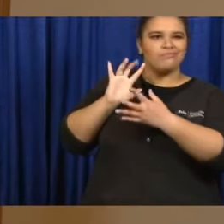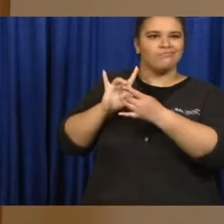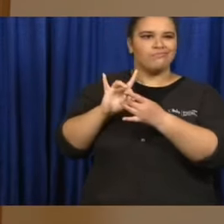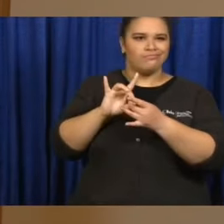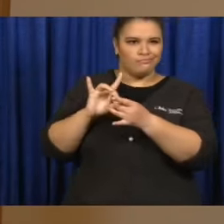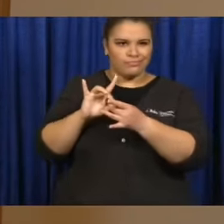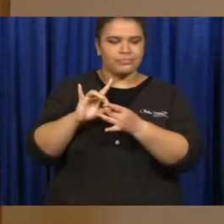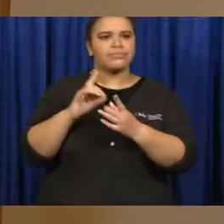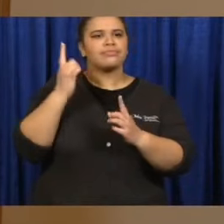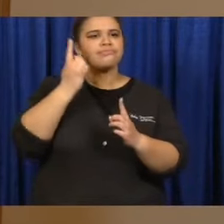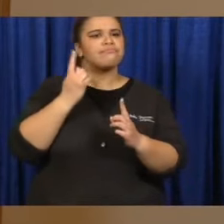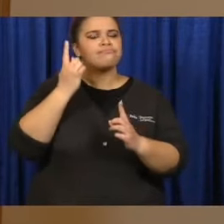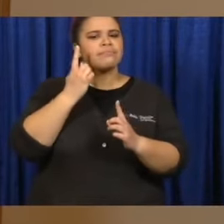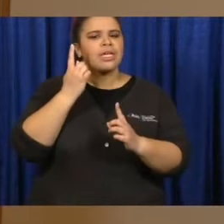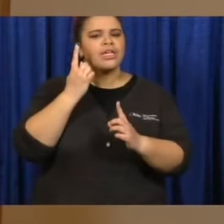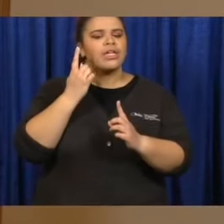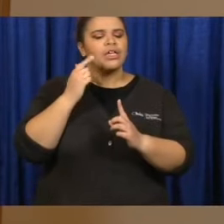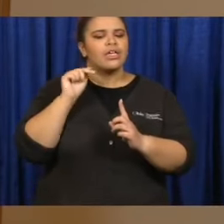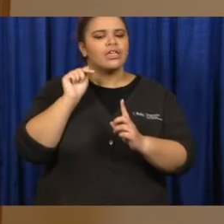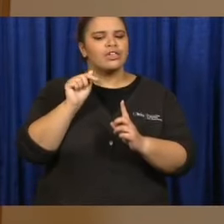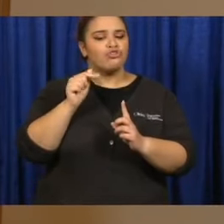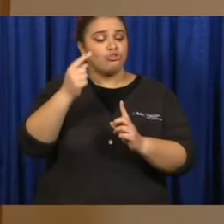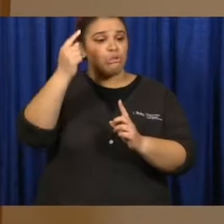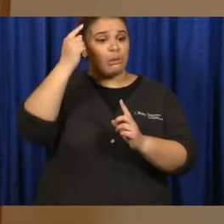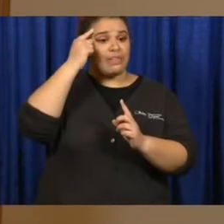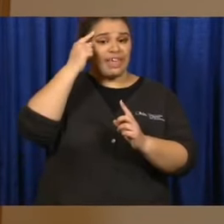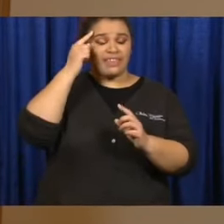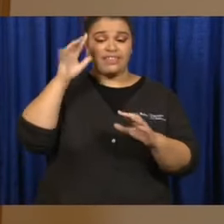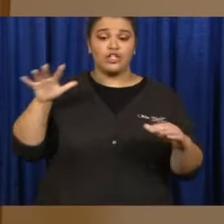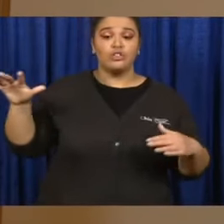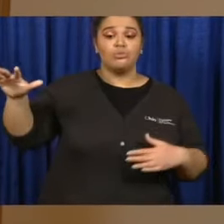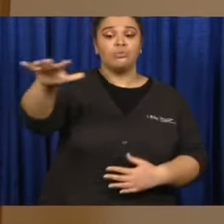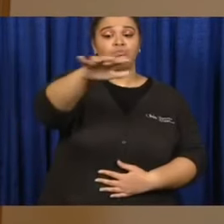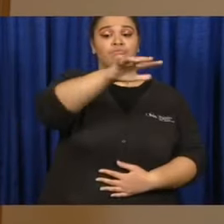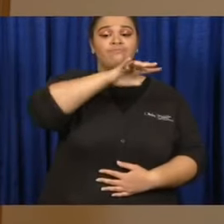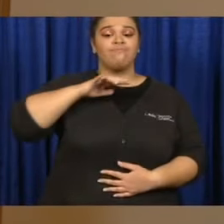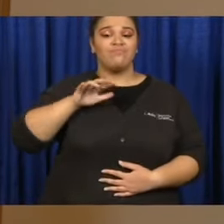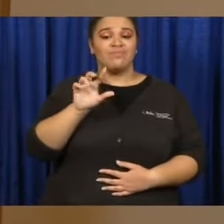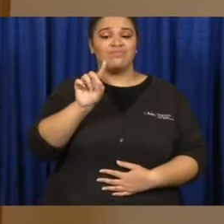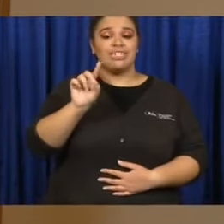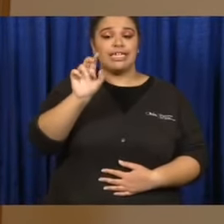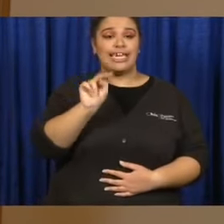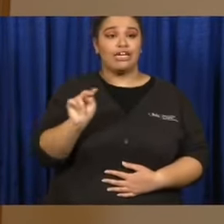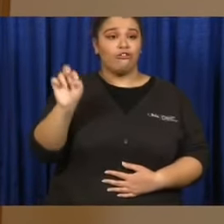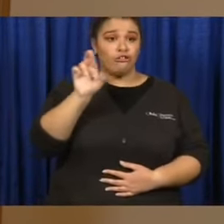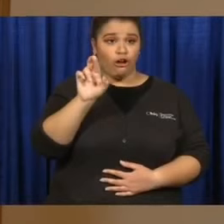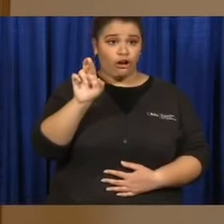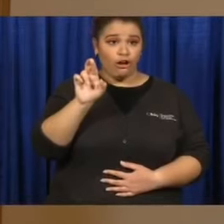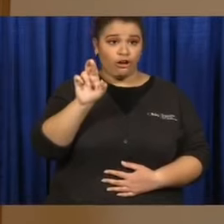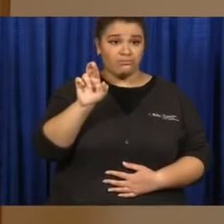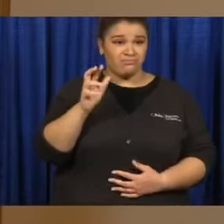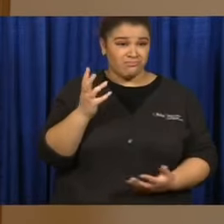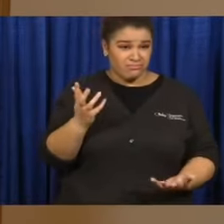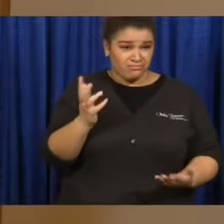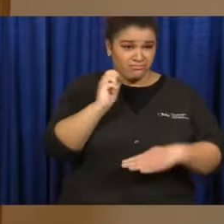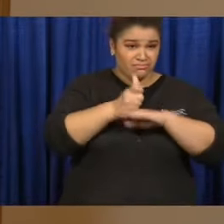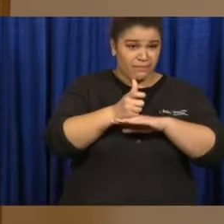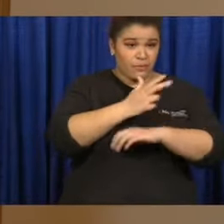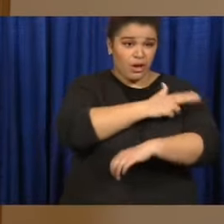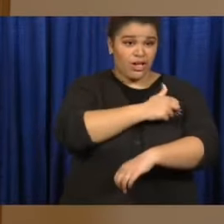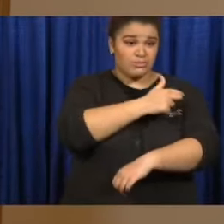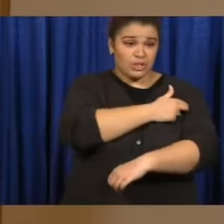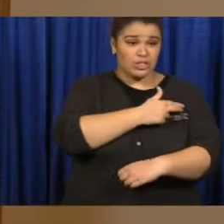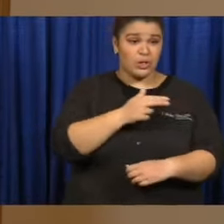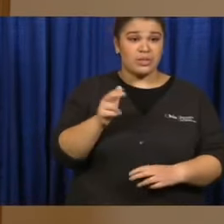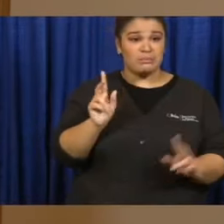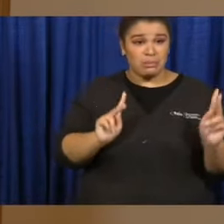point or approaching a point of discussing a universal DNR in our hospitals? So this is something that weighs